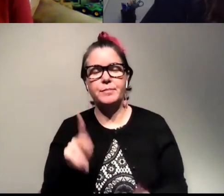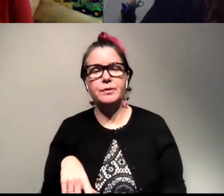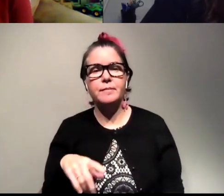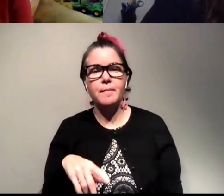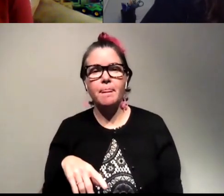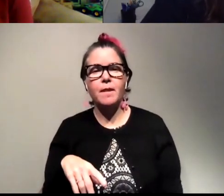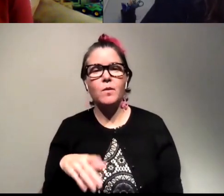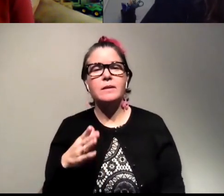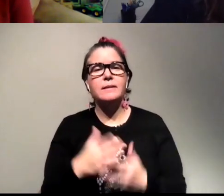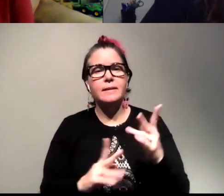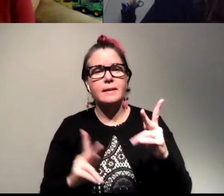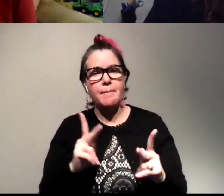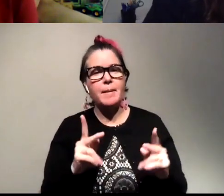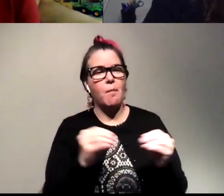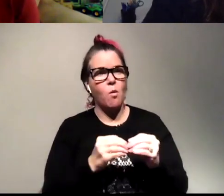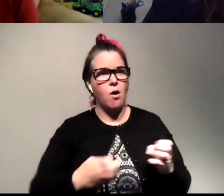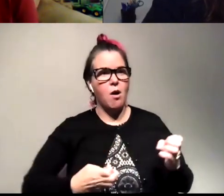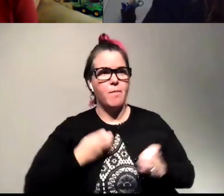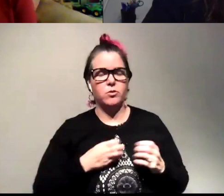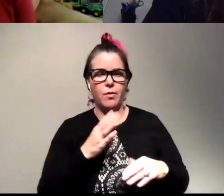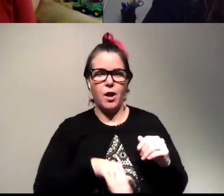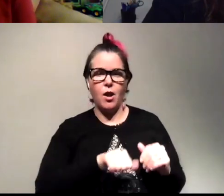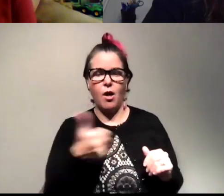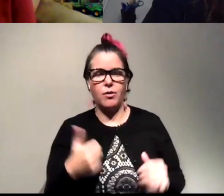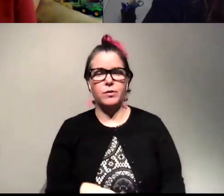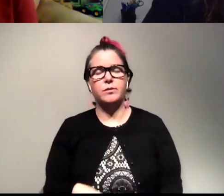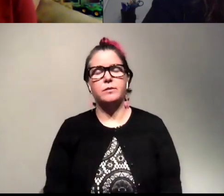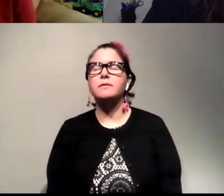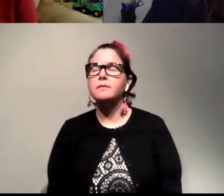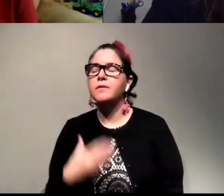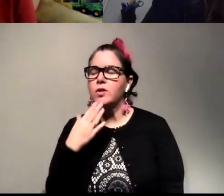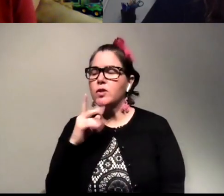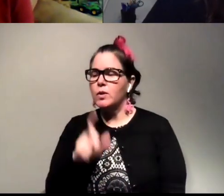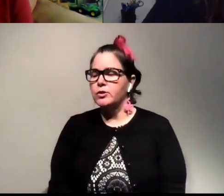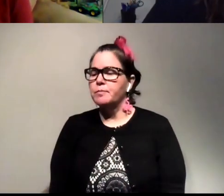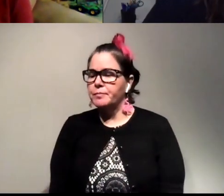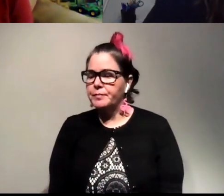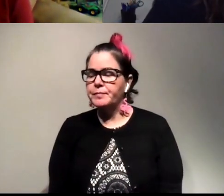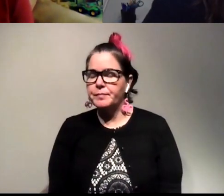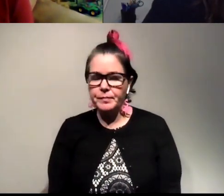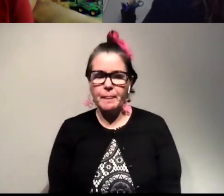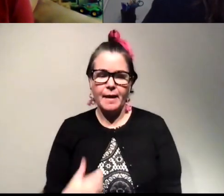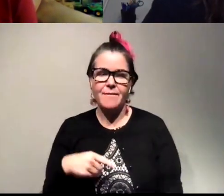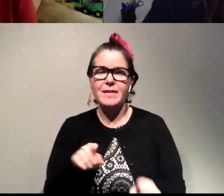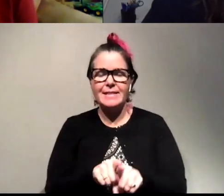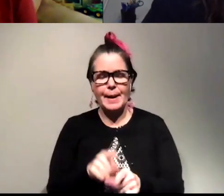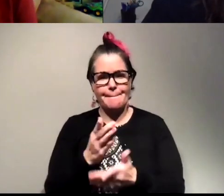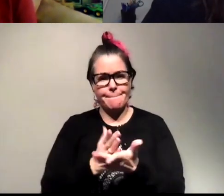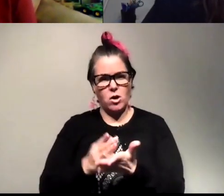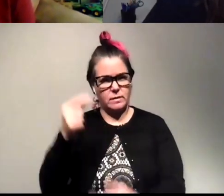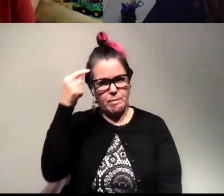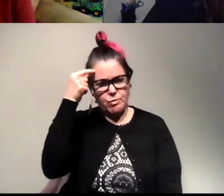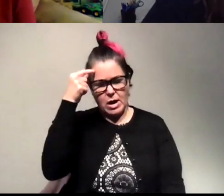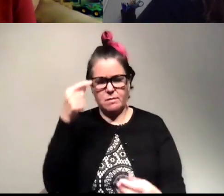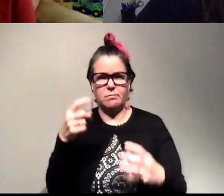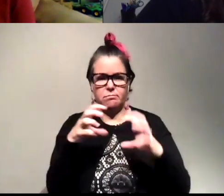more emotional than others? Yeah, that's a great question. So we all have the same parts of the brain, and